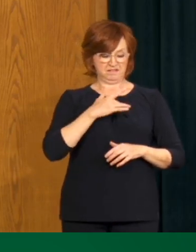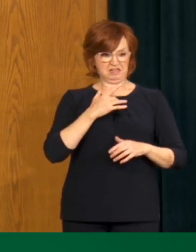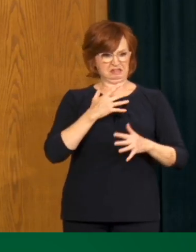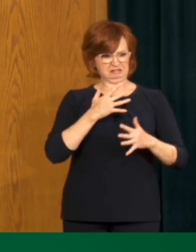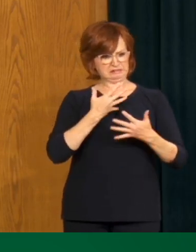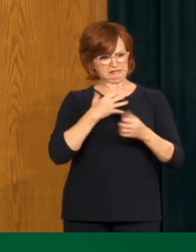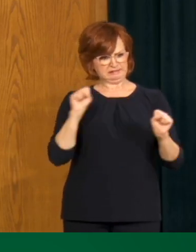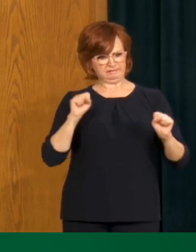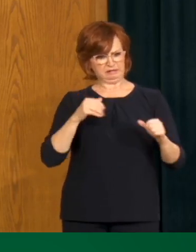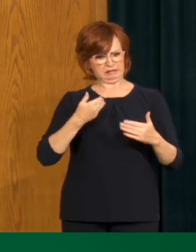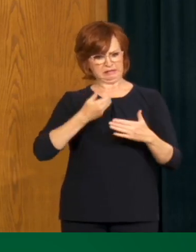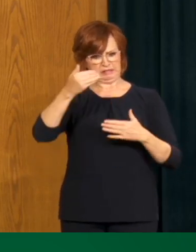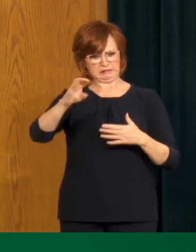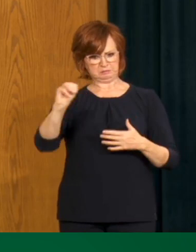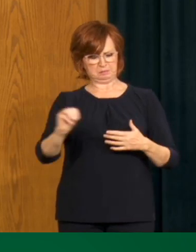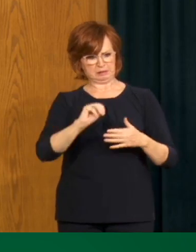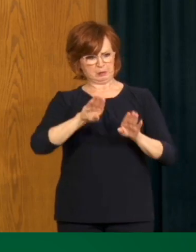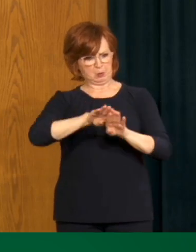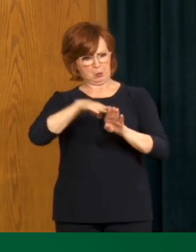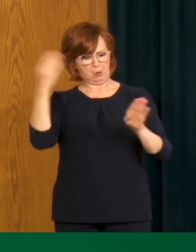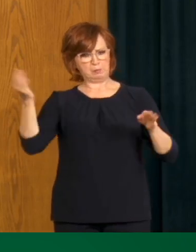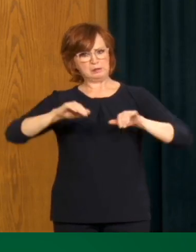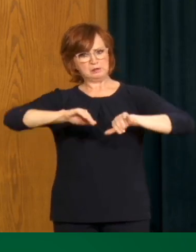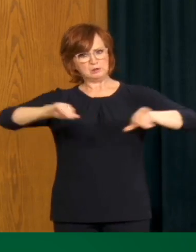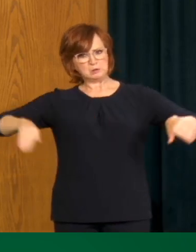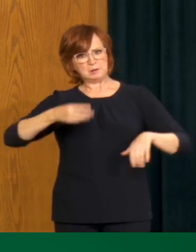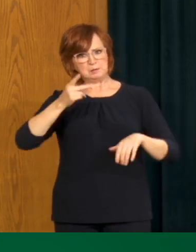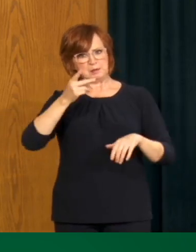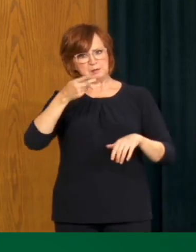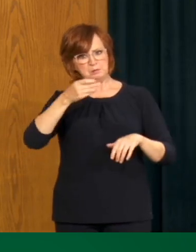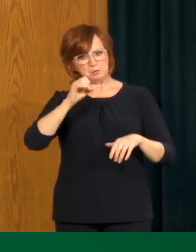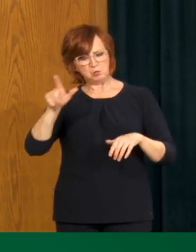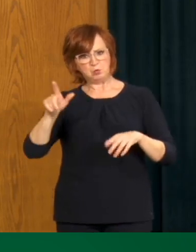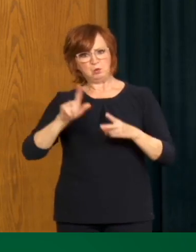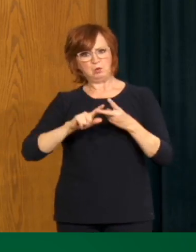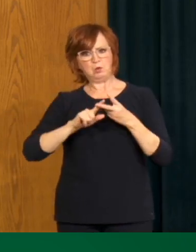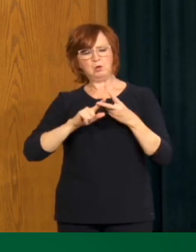pads, and that sort of thing? What made you settle on that day?